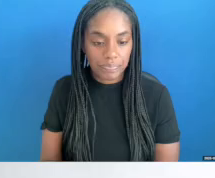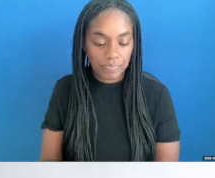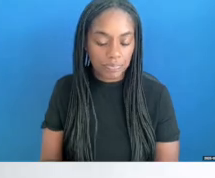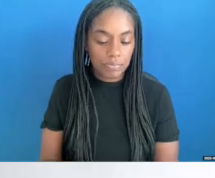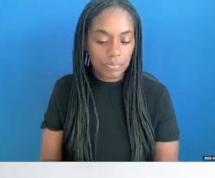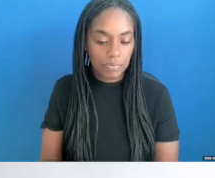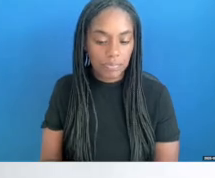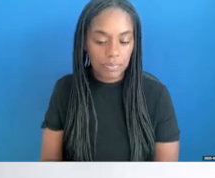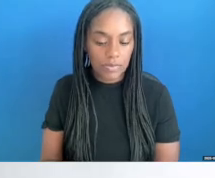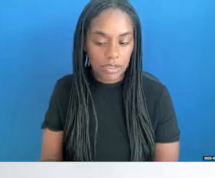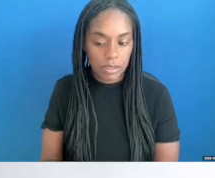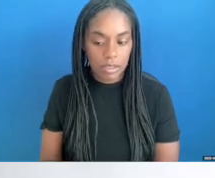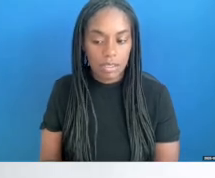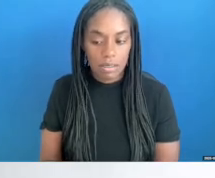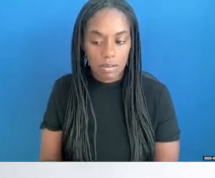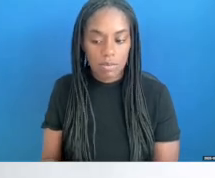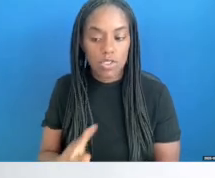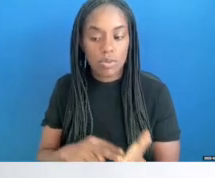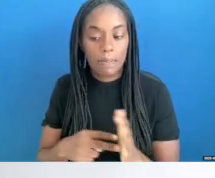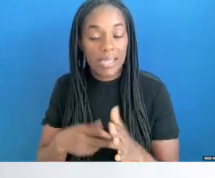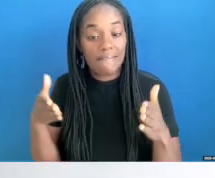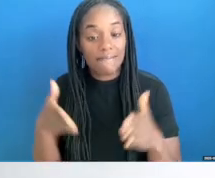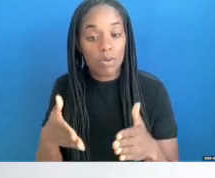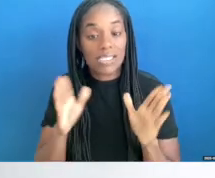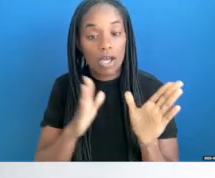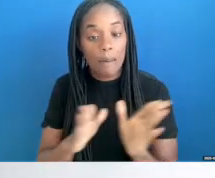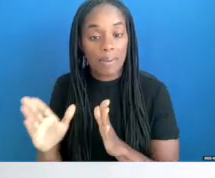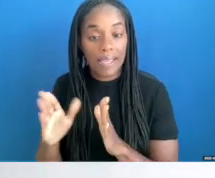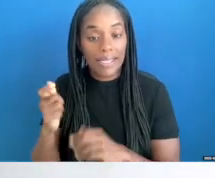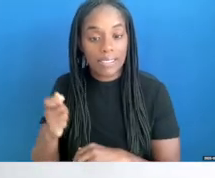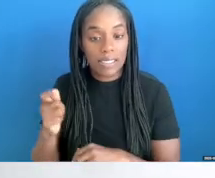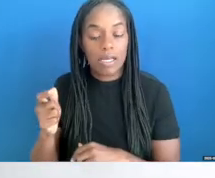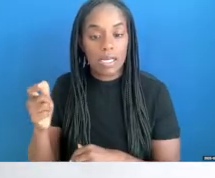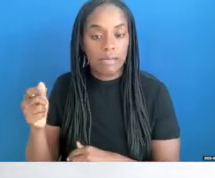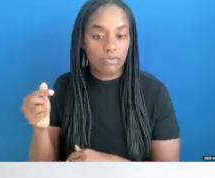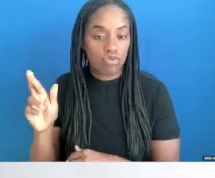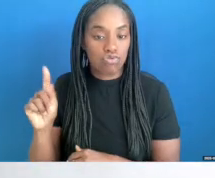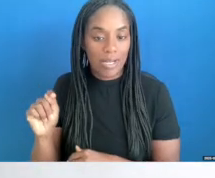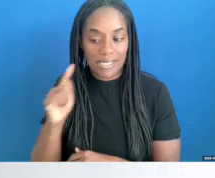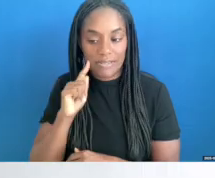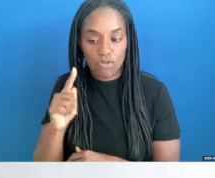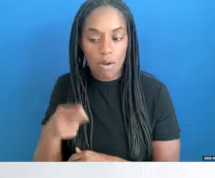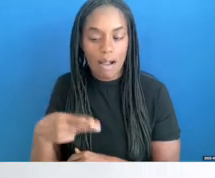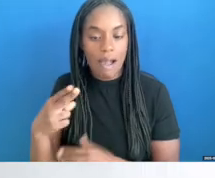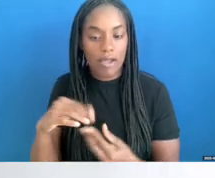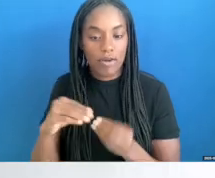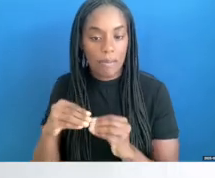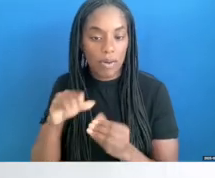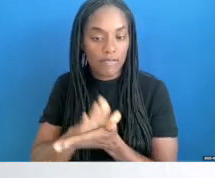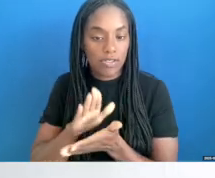focusing planning grants for a higher number of schools this